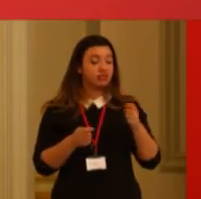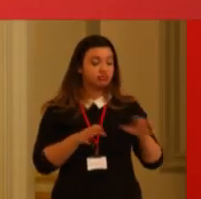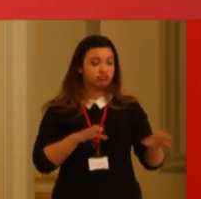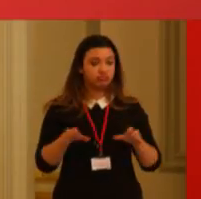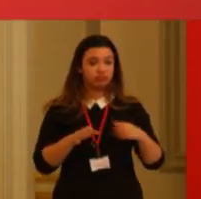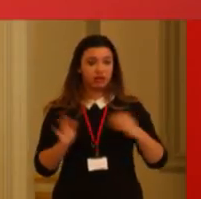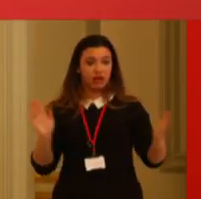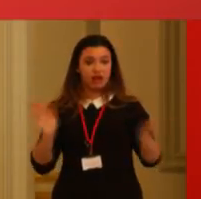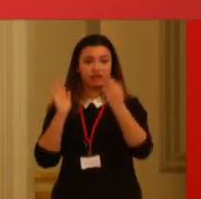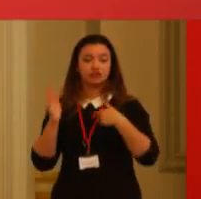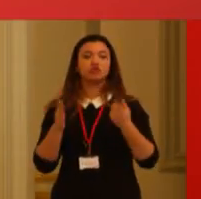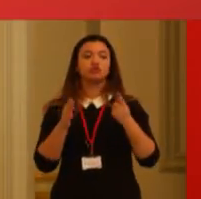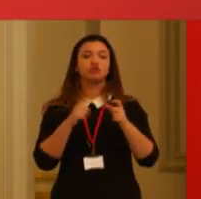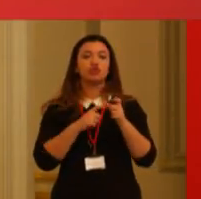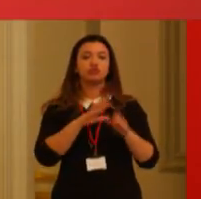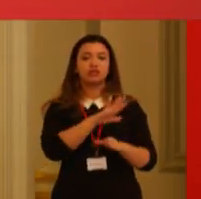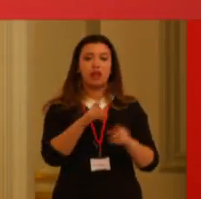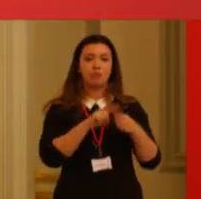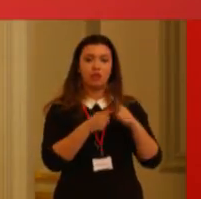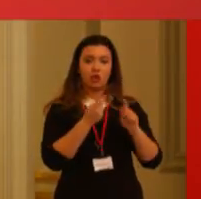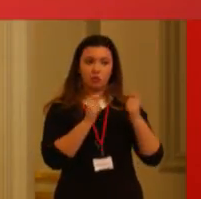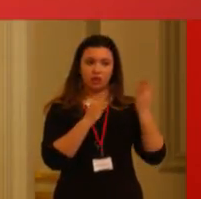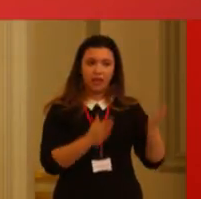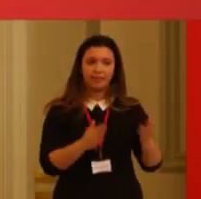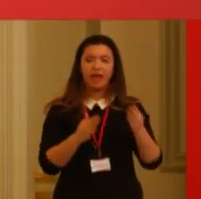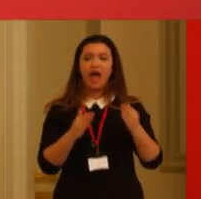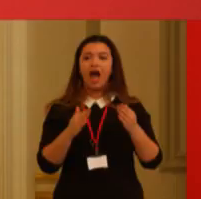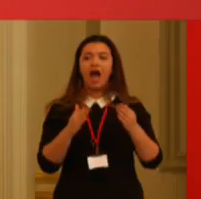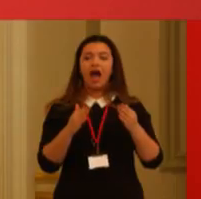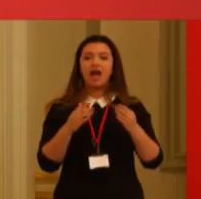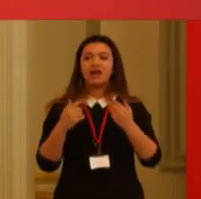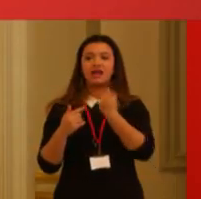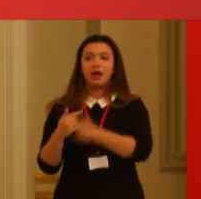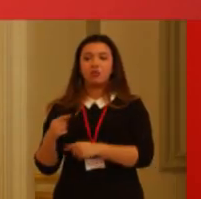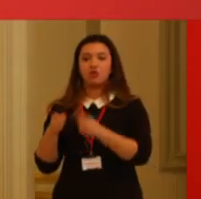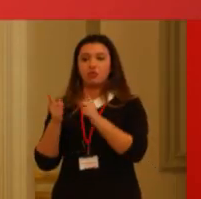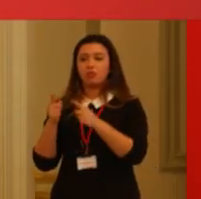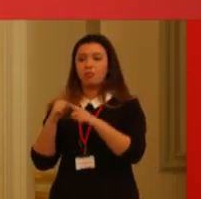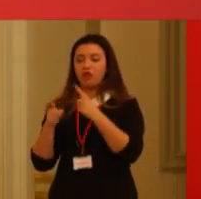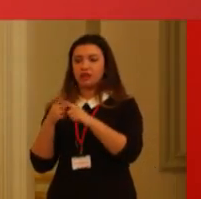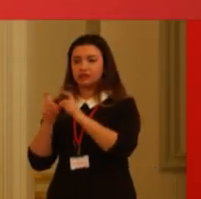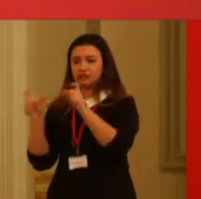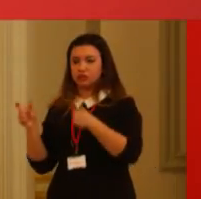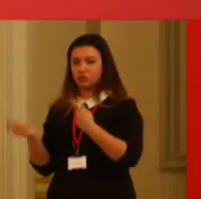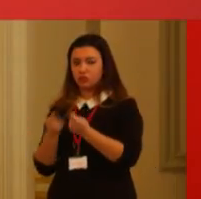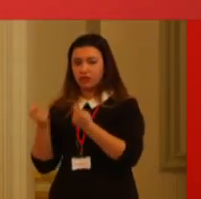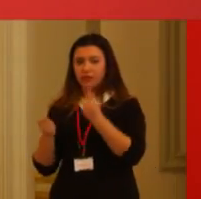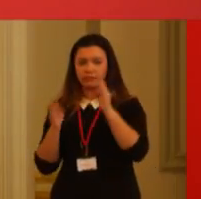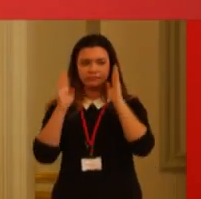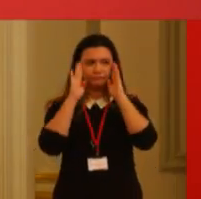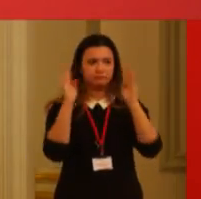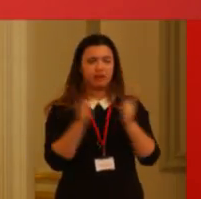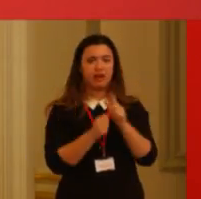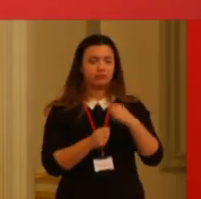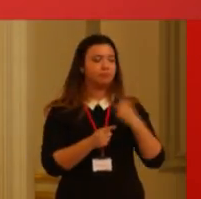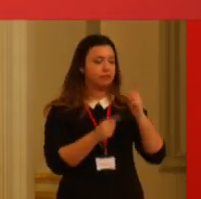resolve youngsters' solutions. You've got to instrument social policy and public policy and everything else.